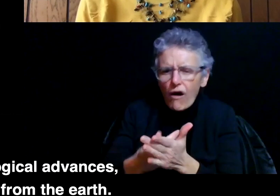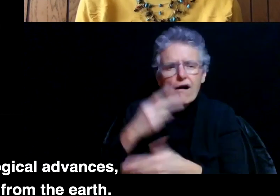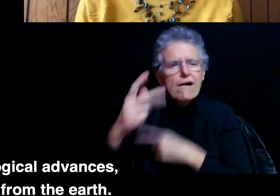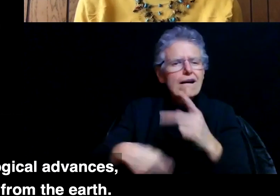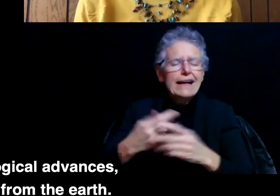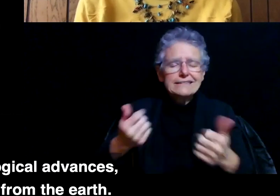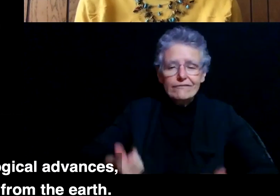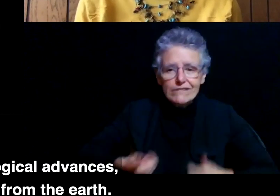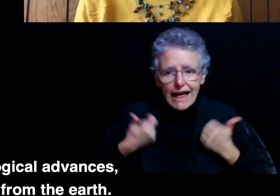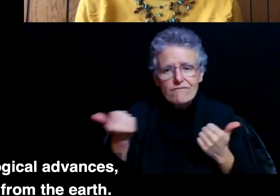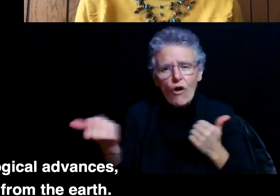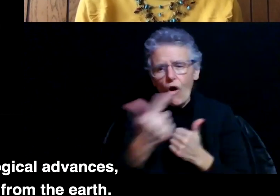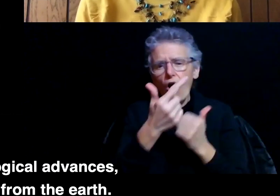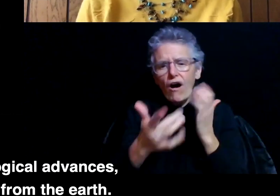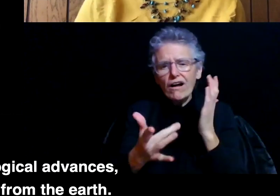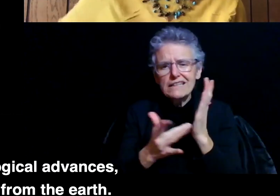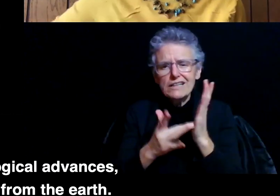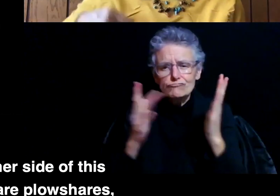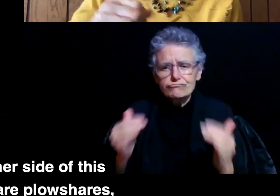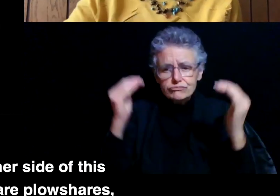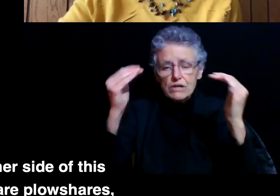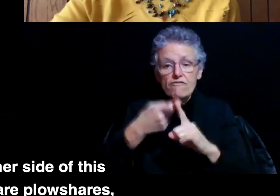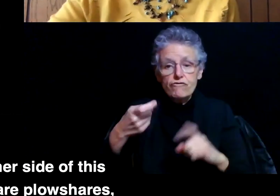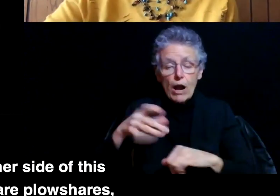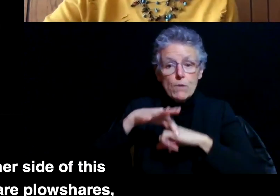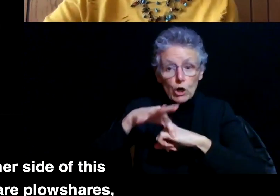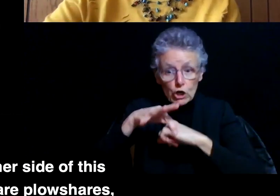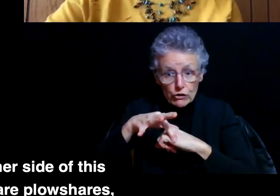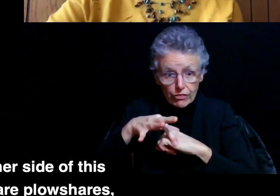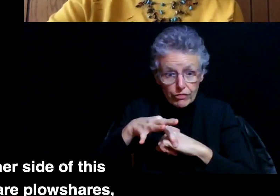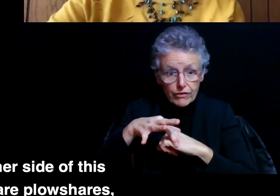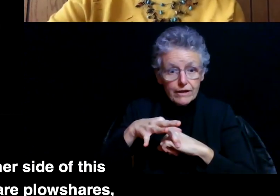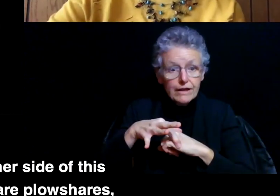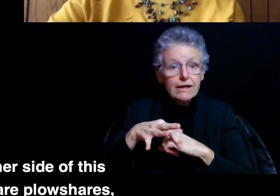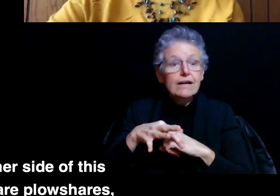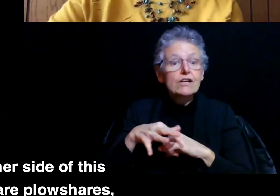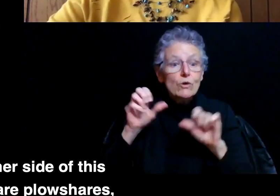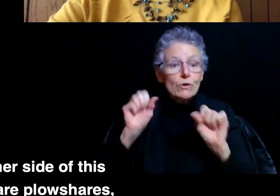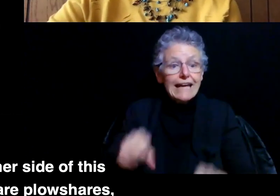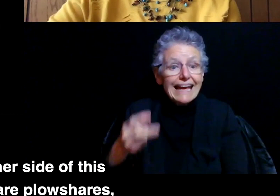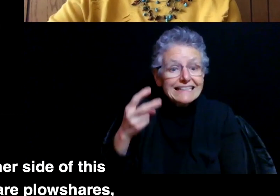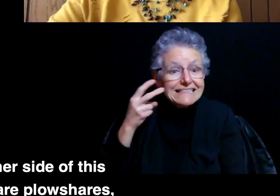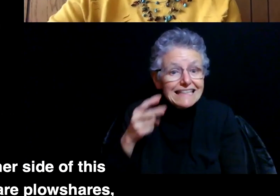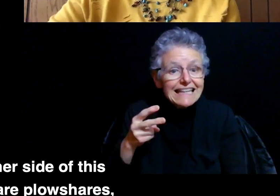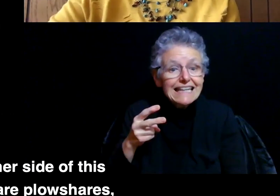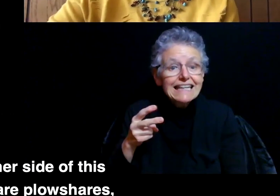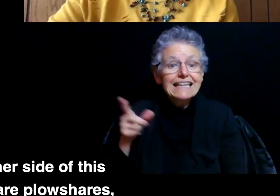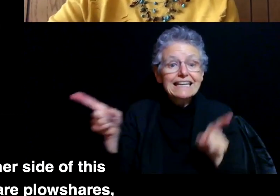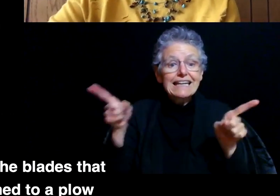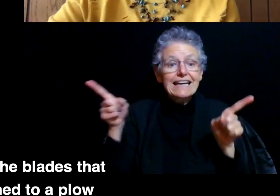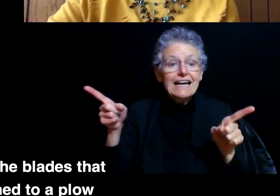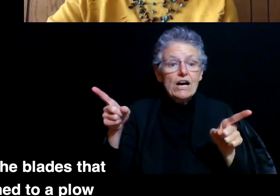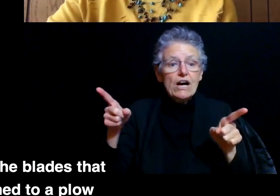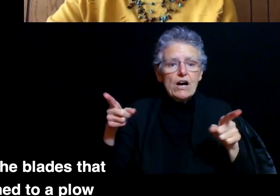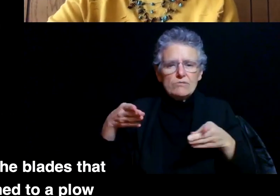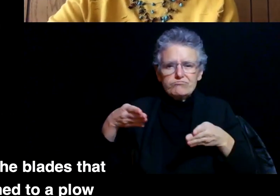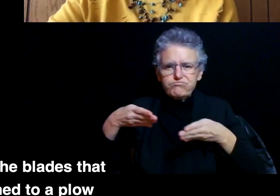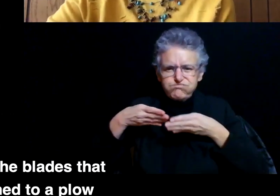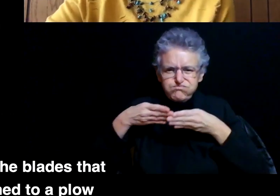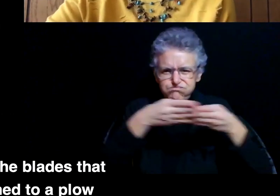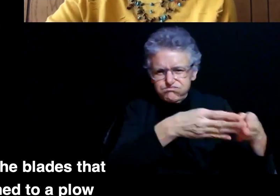it all comes from the earth. And on either side of this baby, there are plowshares, which are